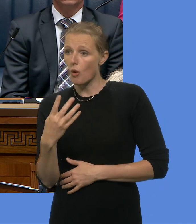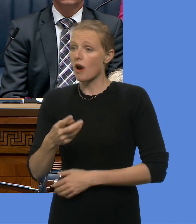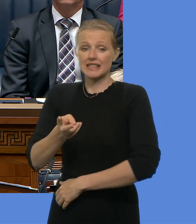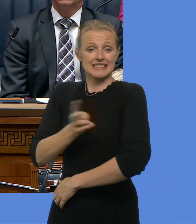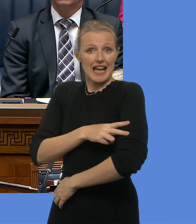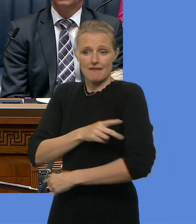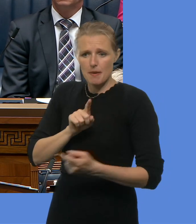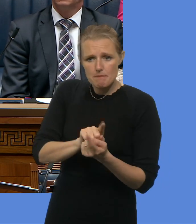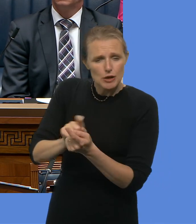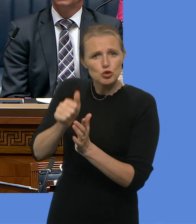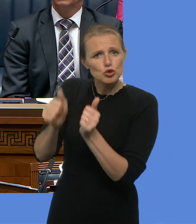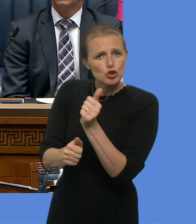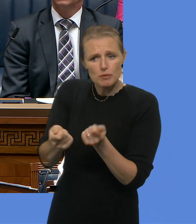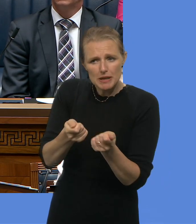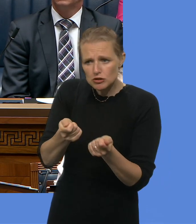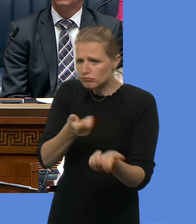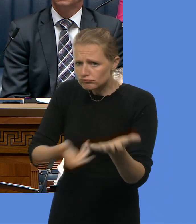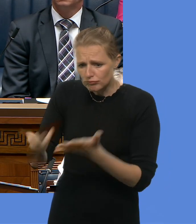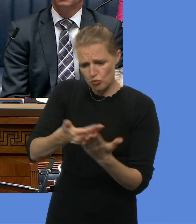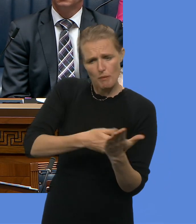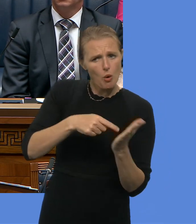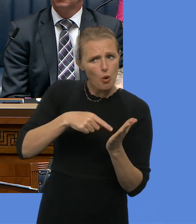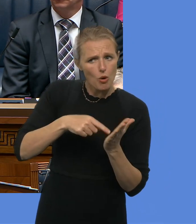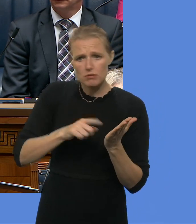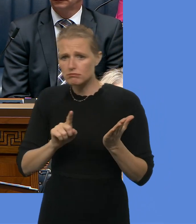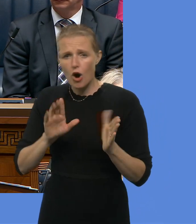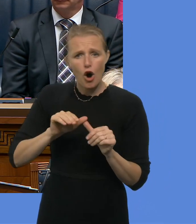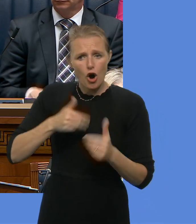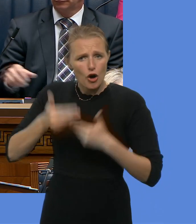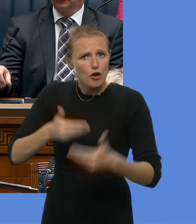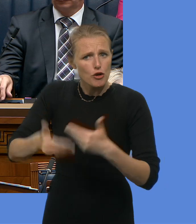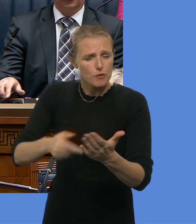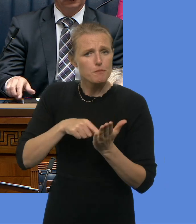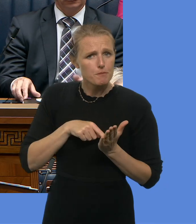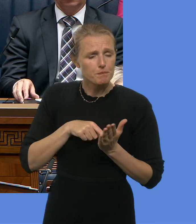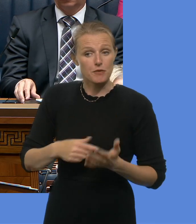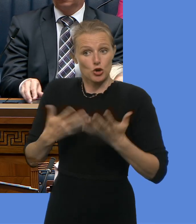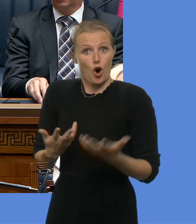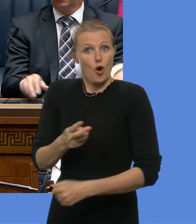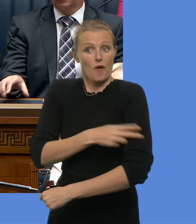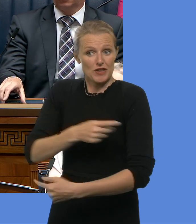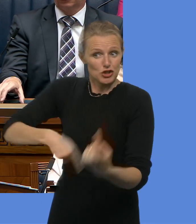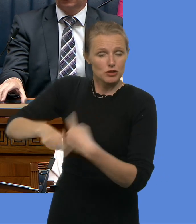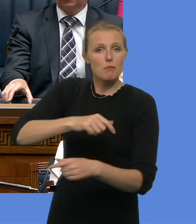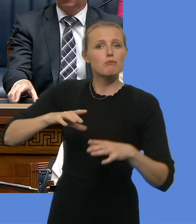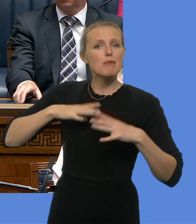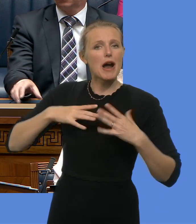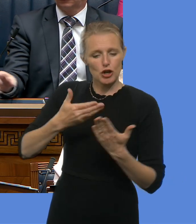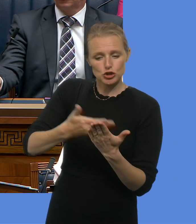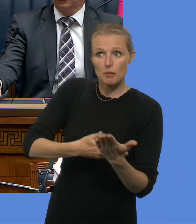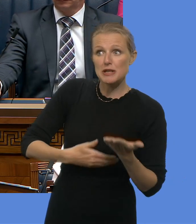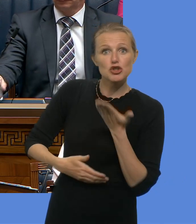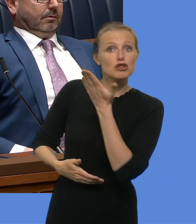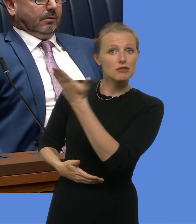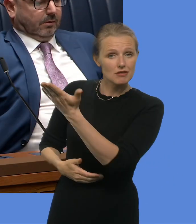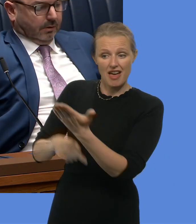junior ministers to discuss matters in relation to the report and the possible way forward. Officials are now preparing a submission on the back of that engagement, which is